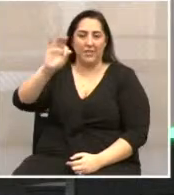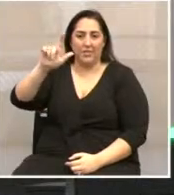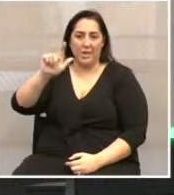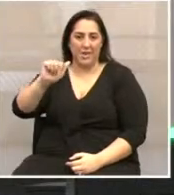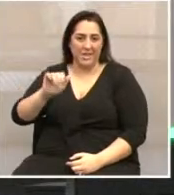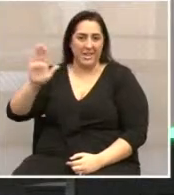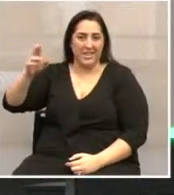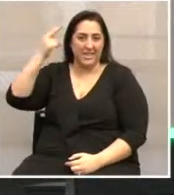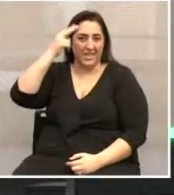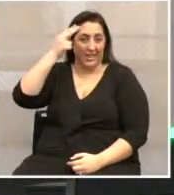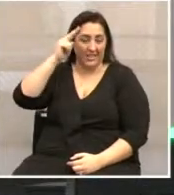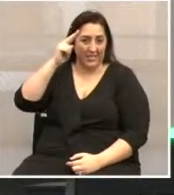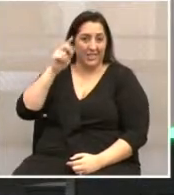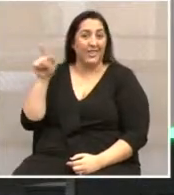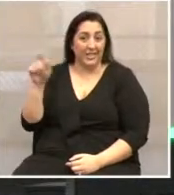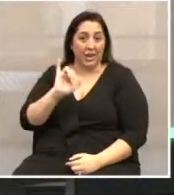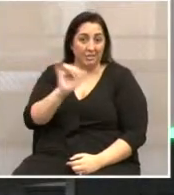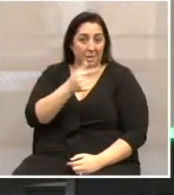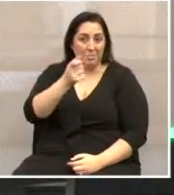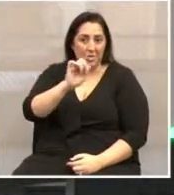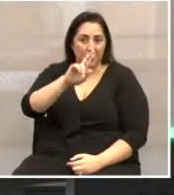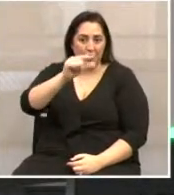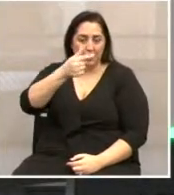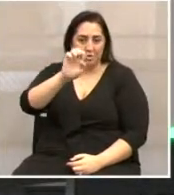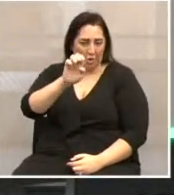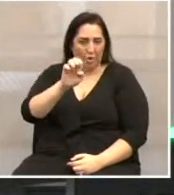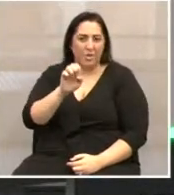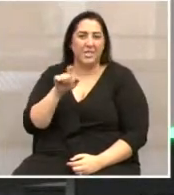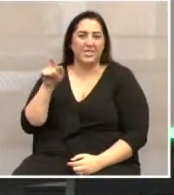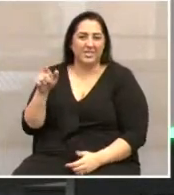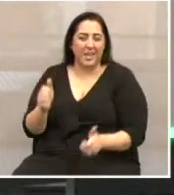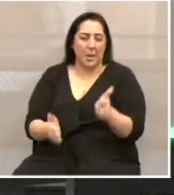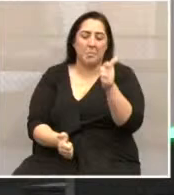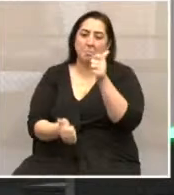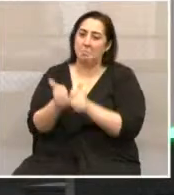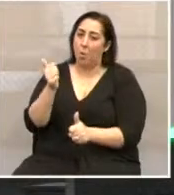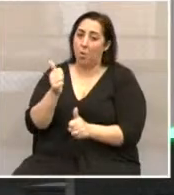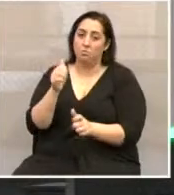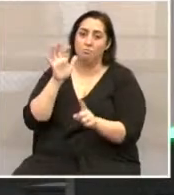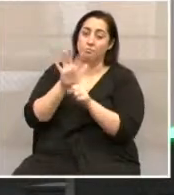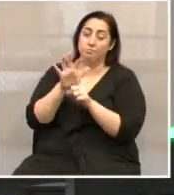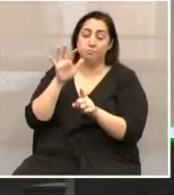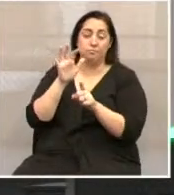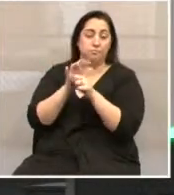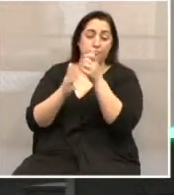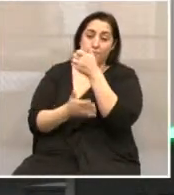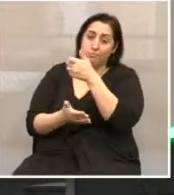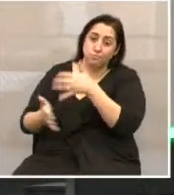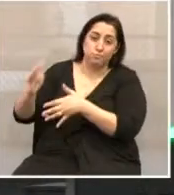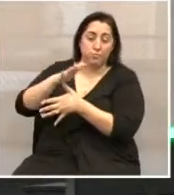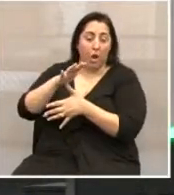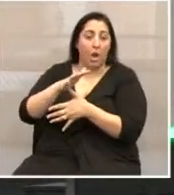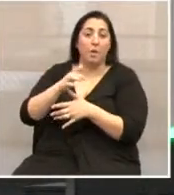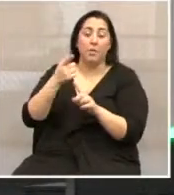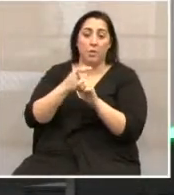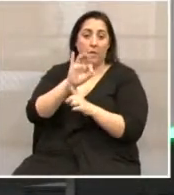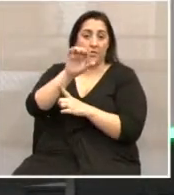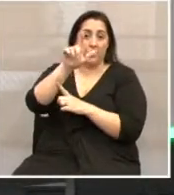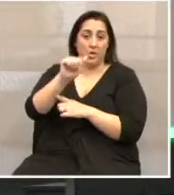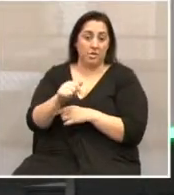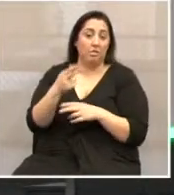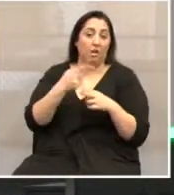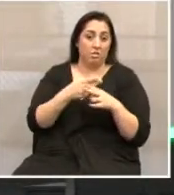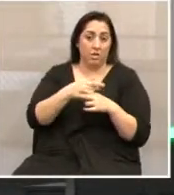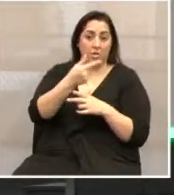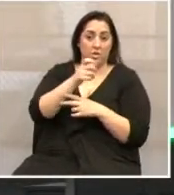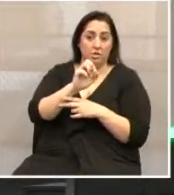whom he was named, Uncle George, was probably the most prominent African-American in the whole state of Florida. You can look him up. His name was